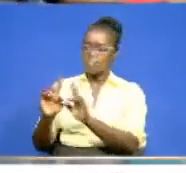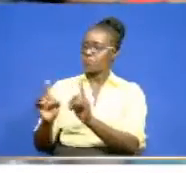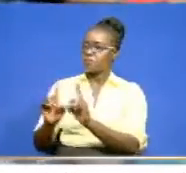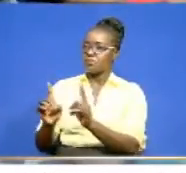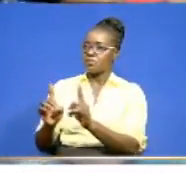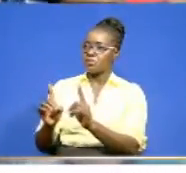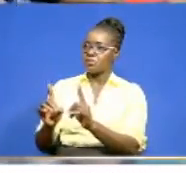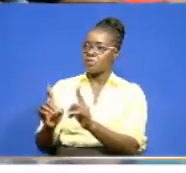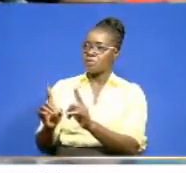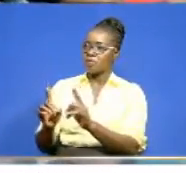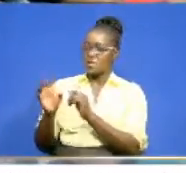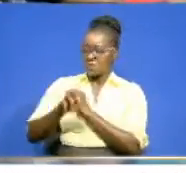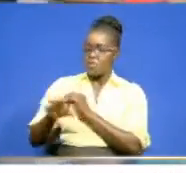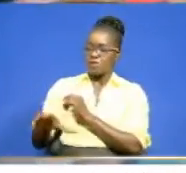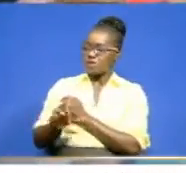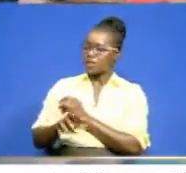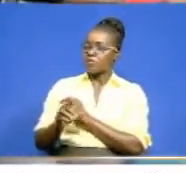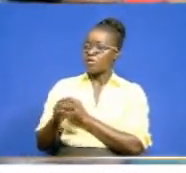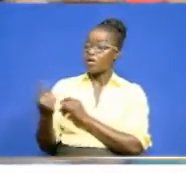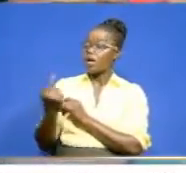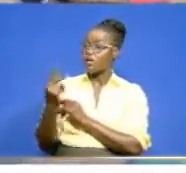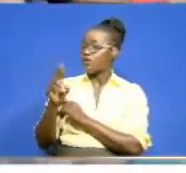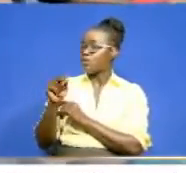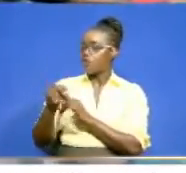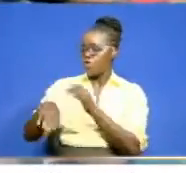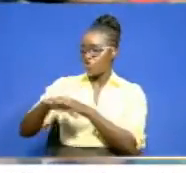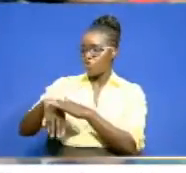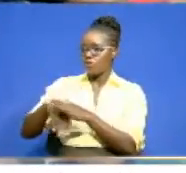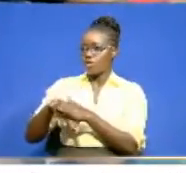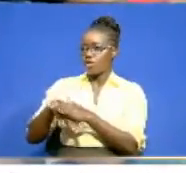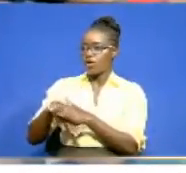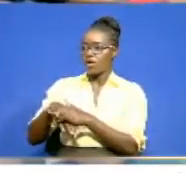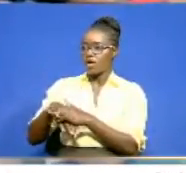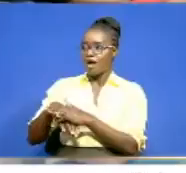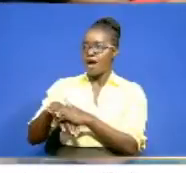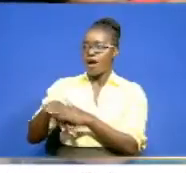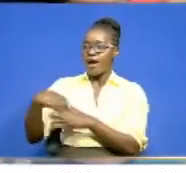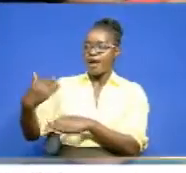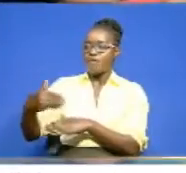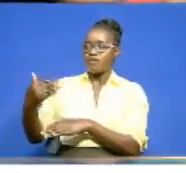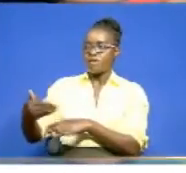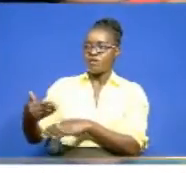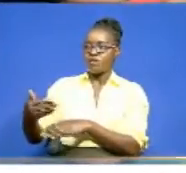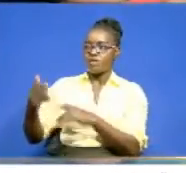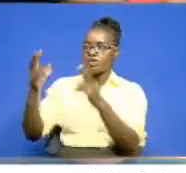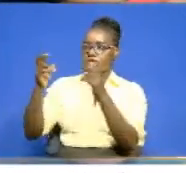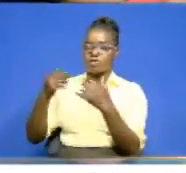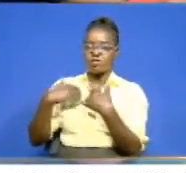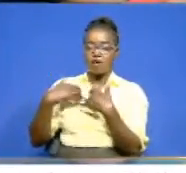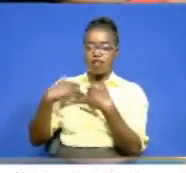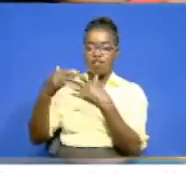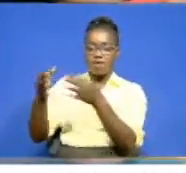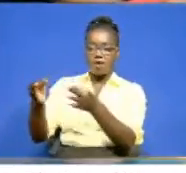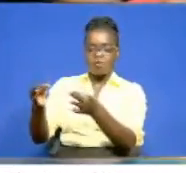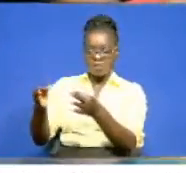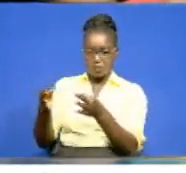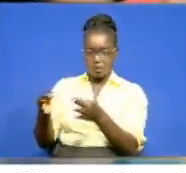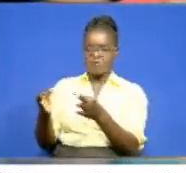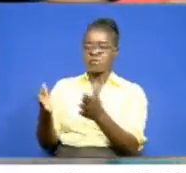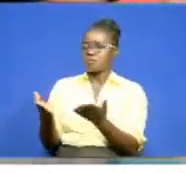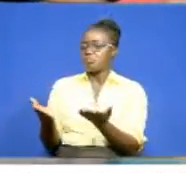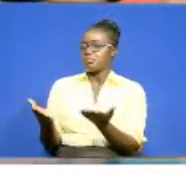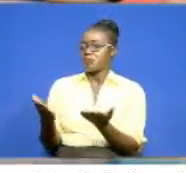not basketball alone. Football, every federation, we have issues of accountability.